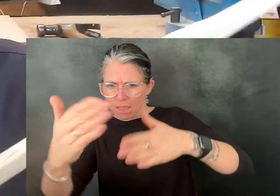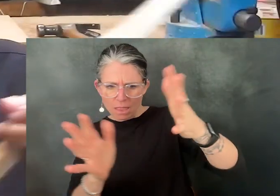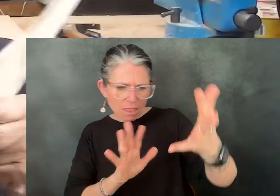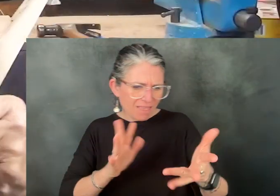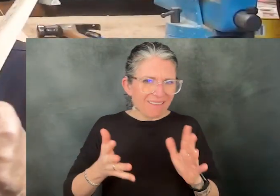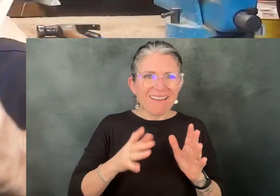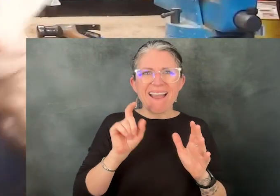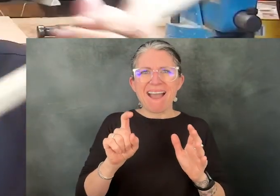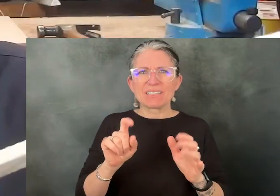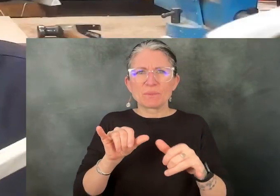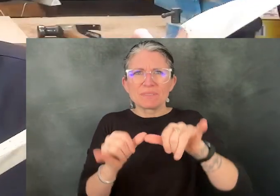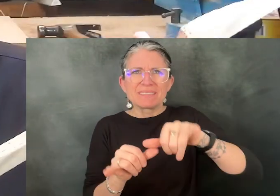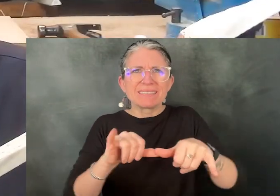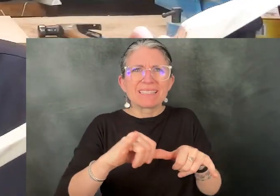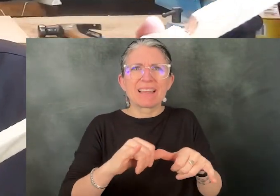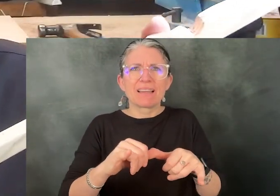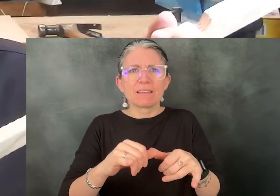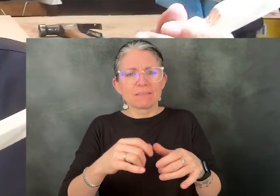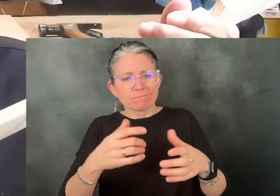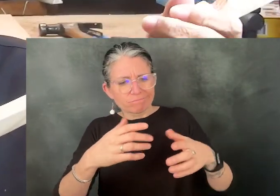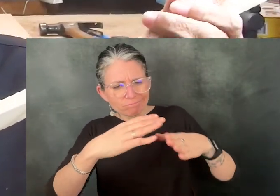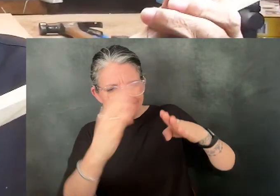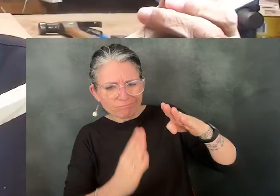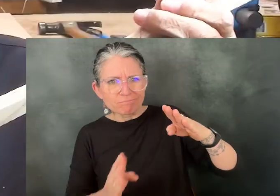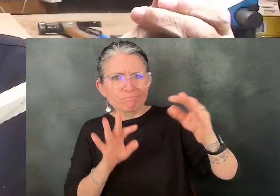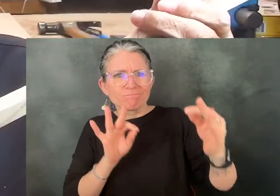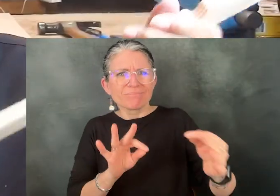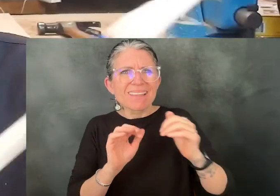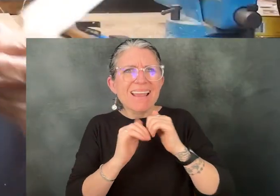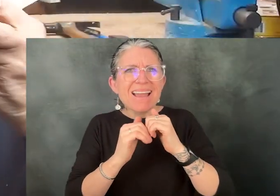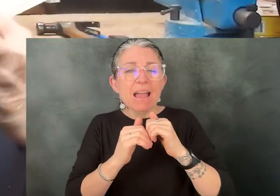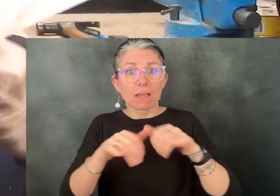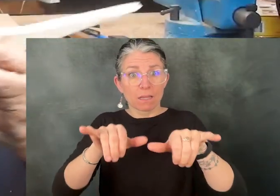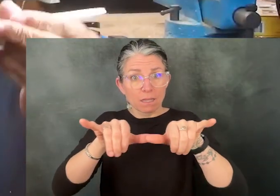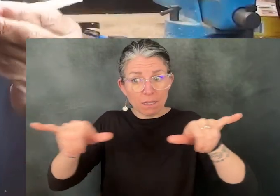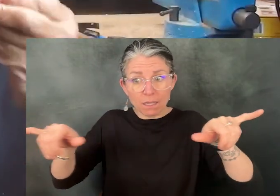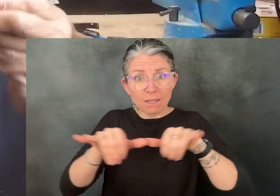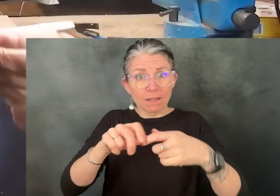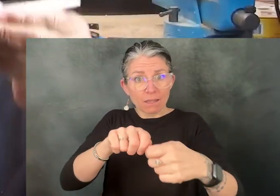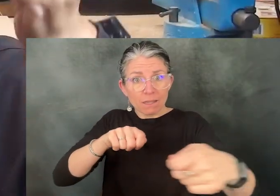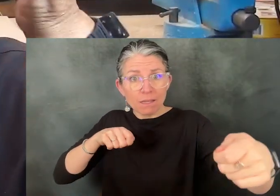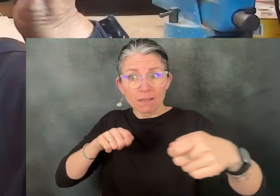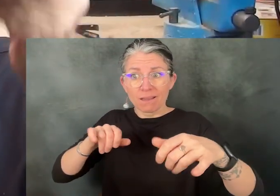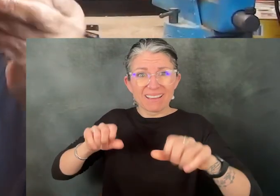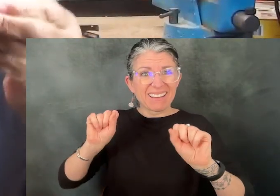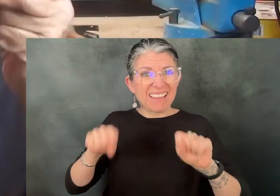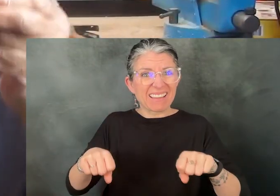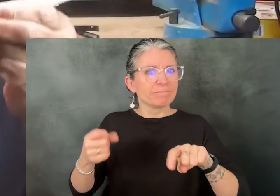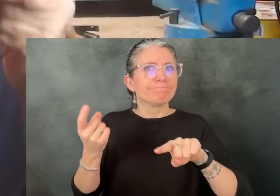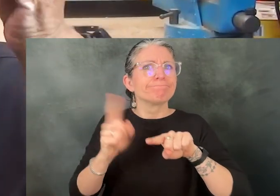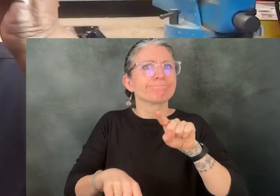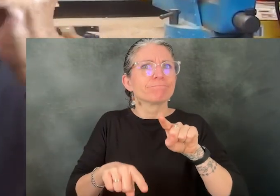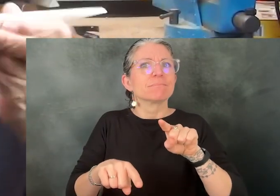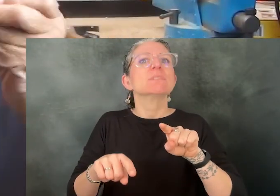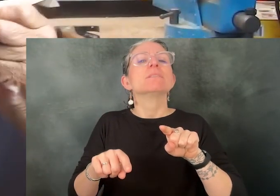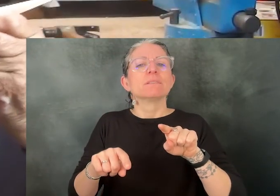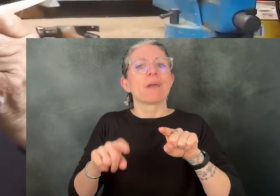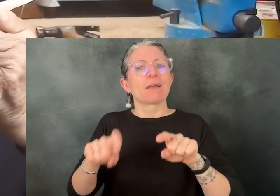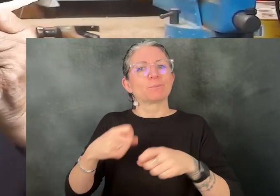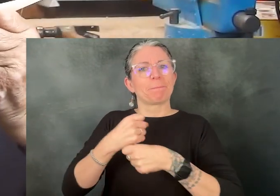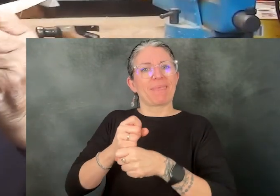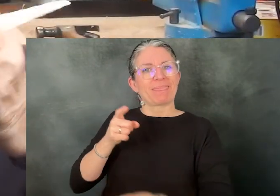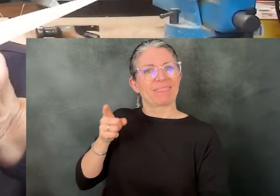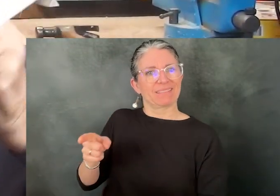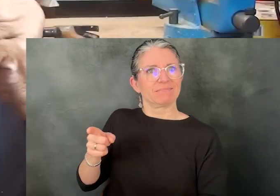ruler or a tape measure just doesn't serve them. So what I'm going to do is I'm going to show you how to use a tick